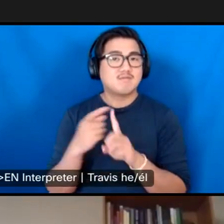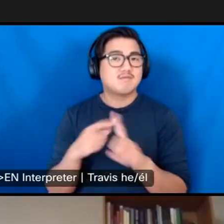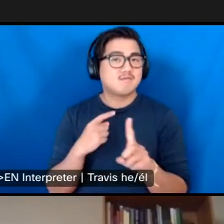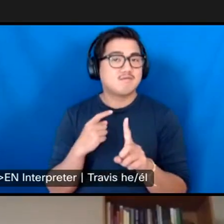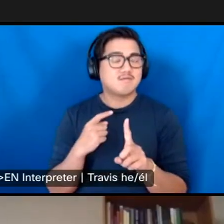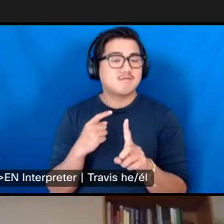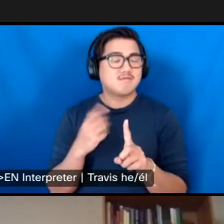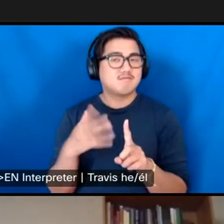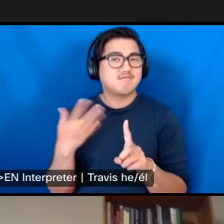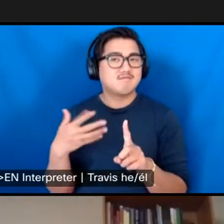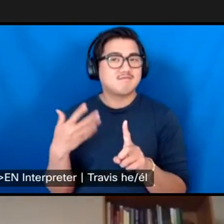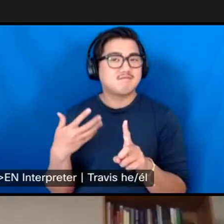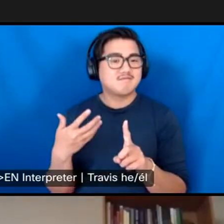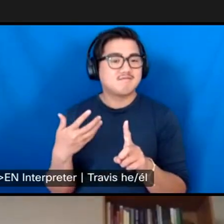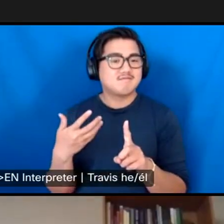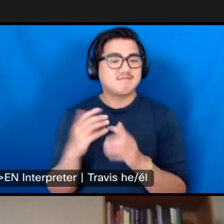um,